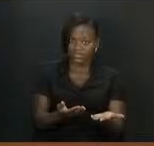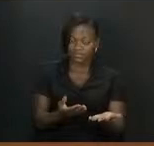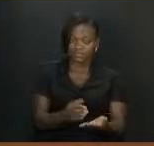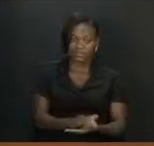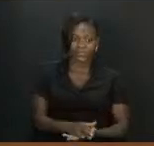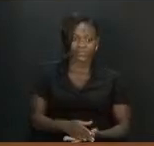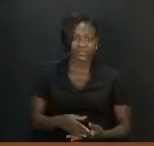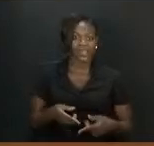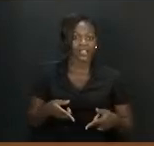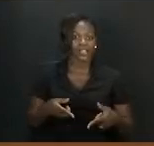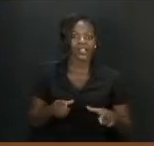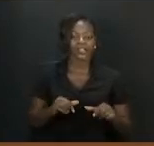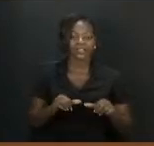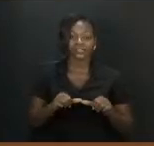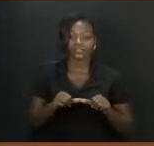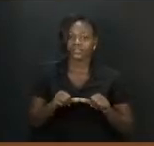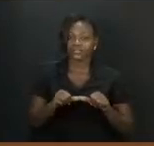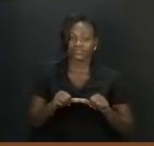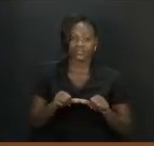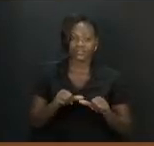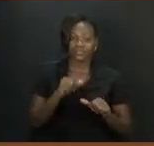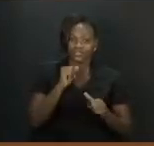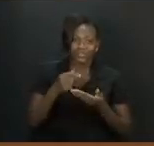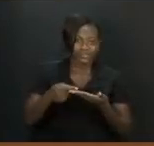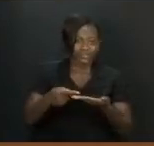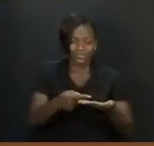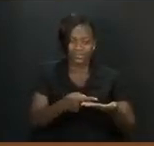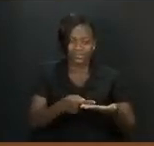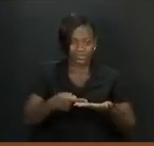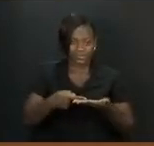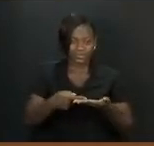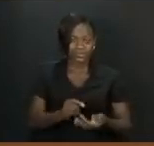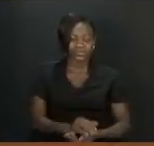Let's just don't belabor it.